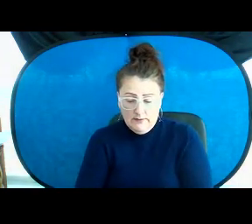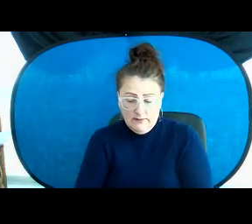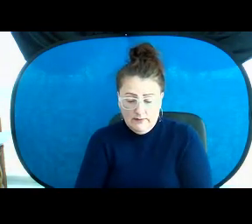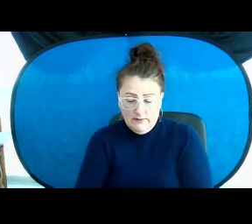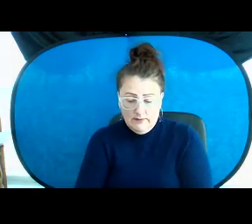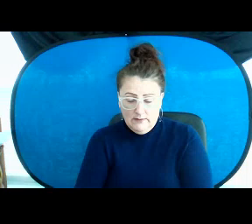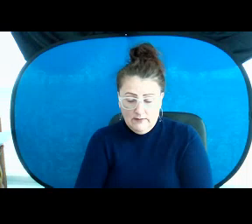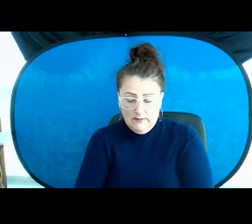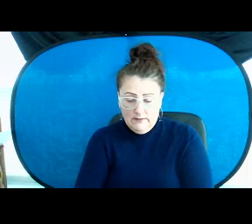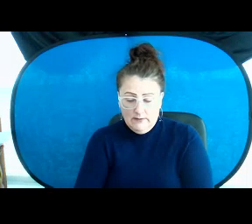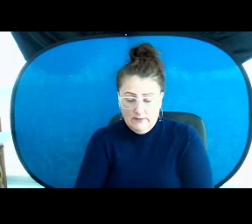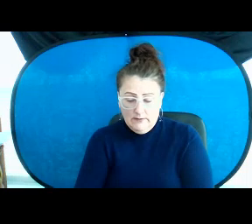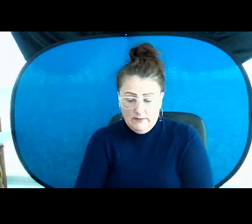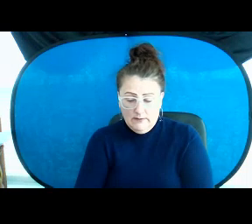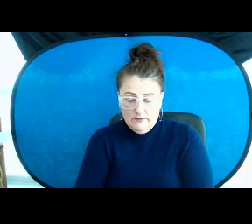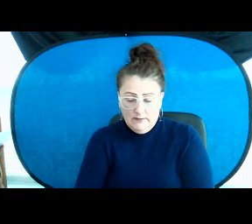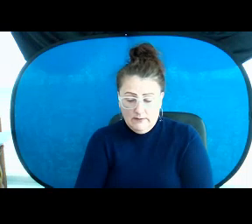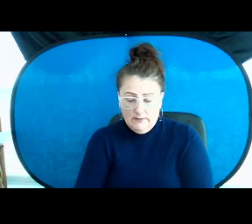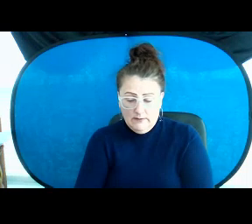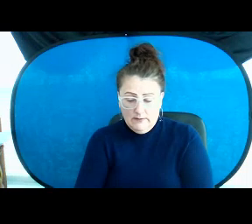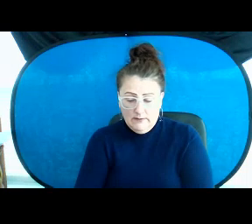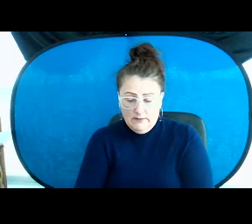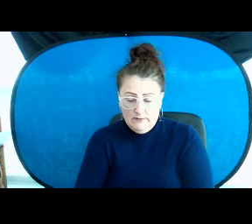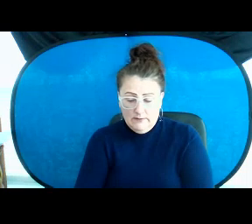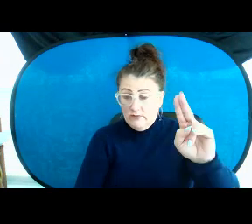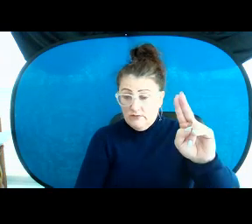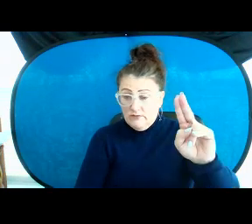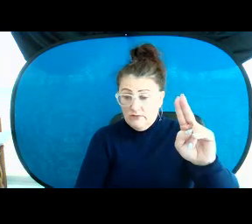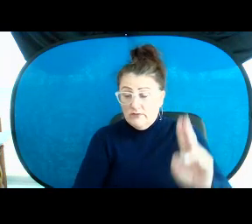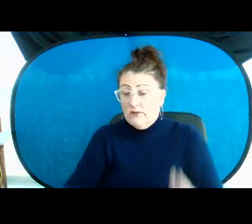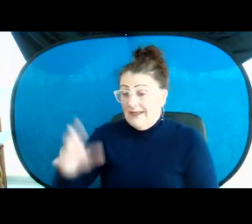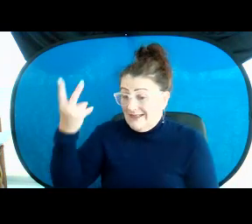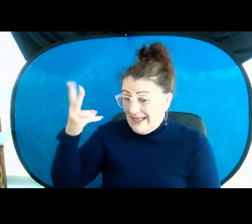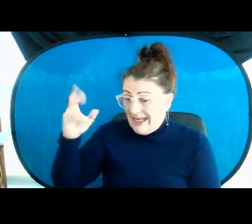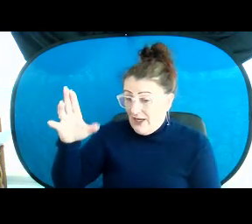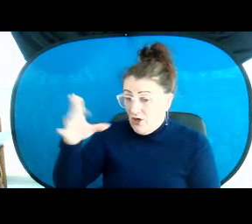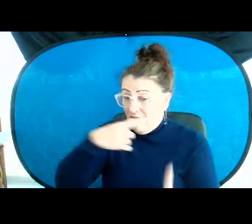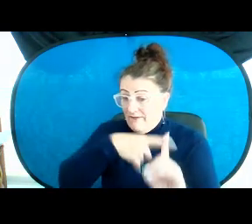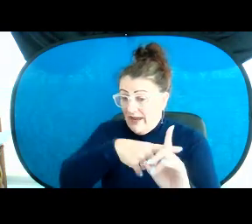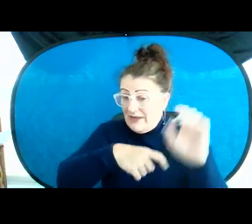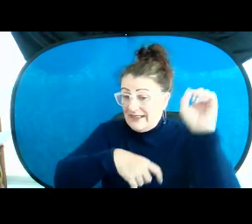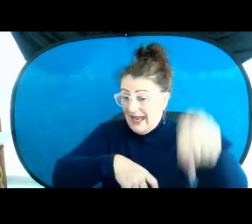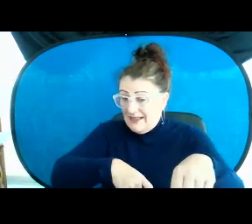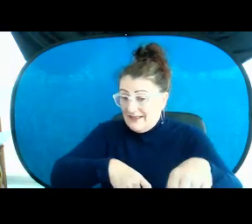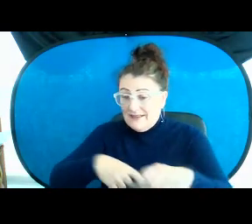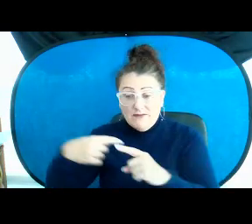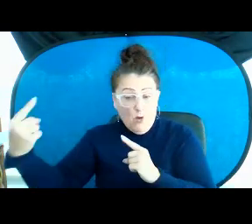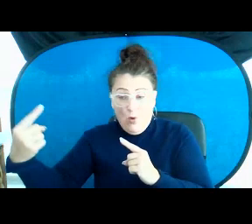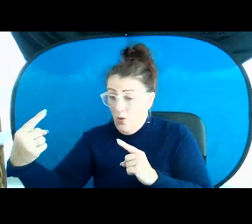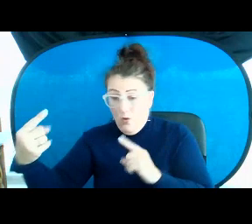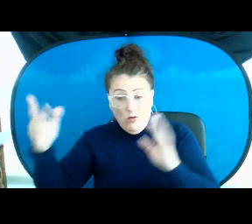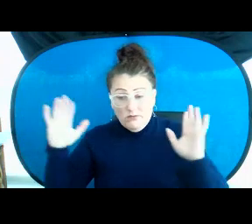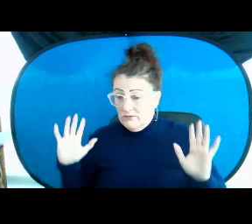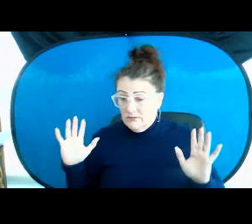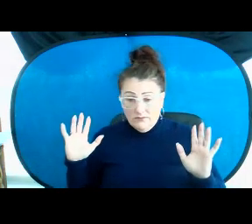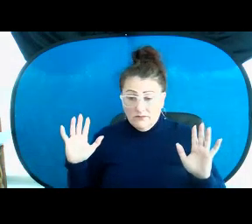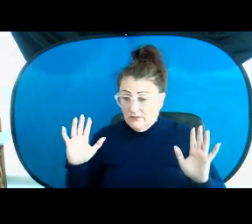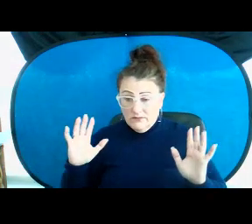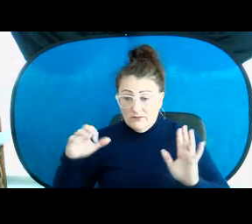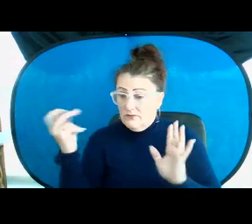moved by Vice Chair Falcone, seconded by Commissioner Eager. All those in favor? Opposed?